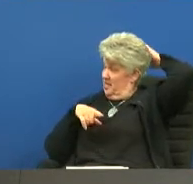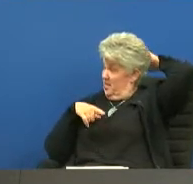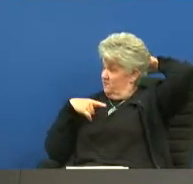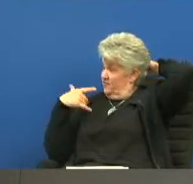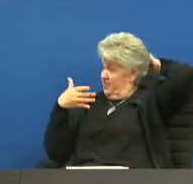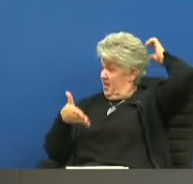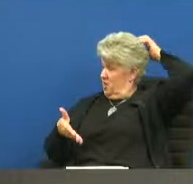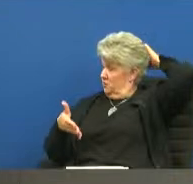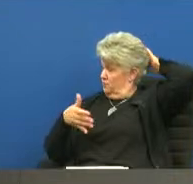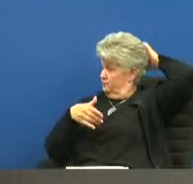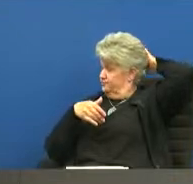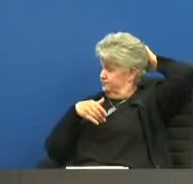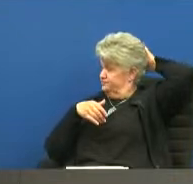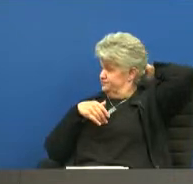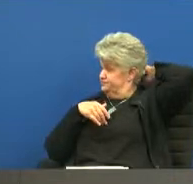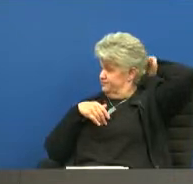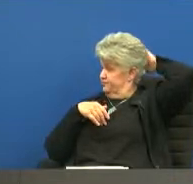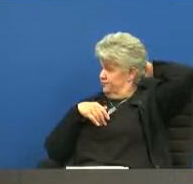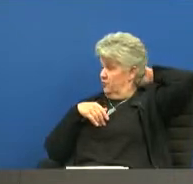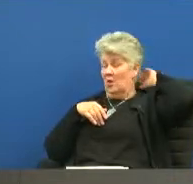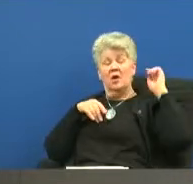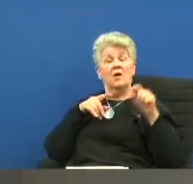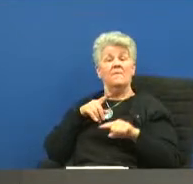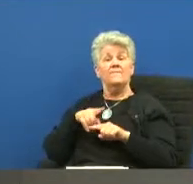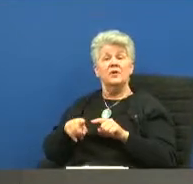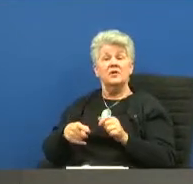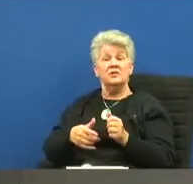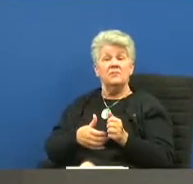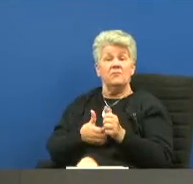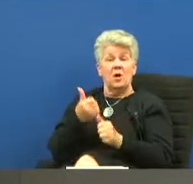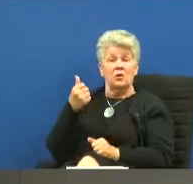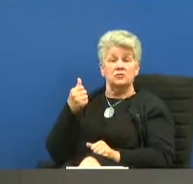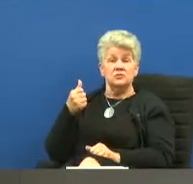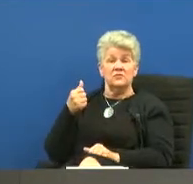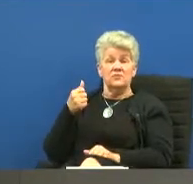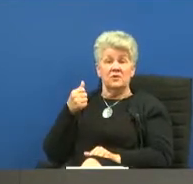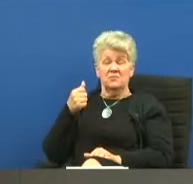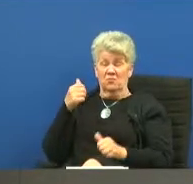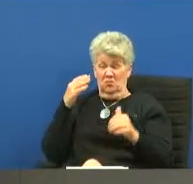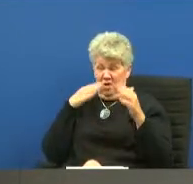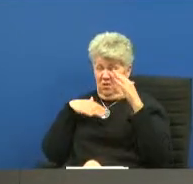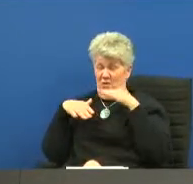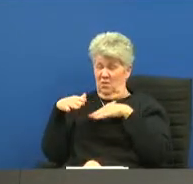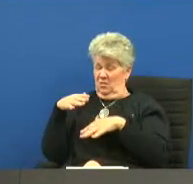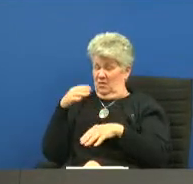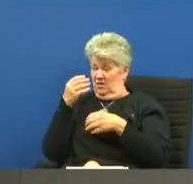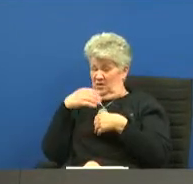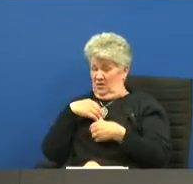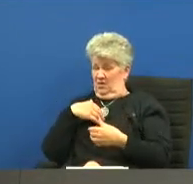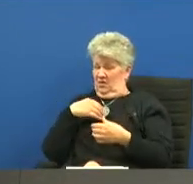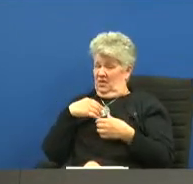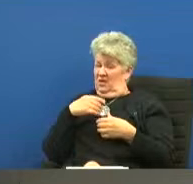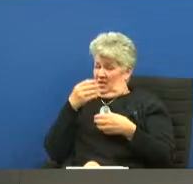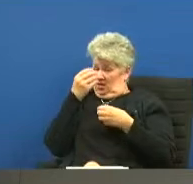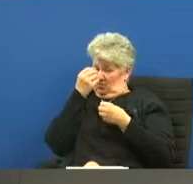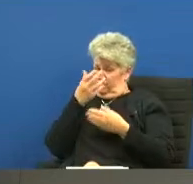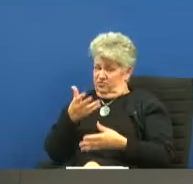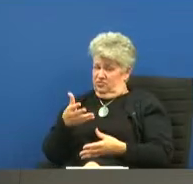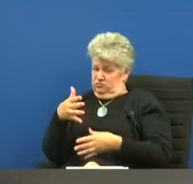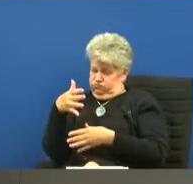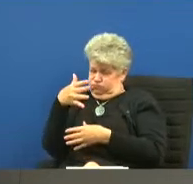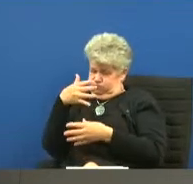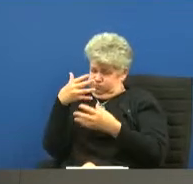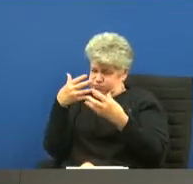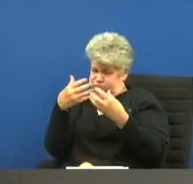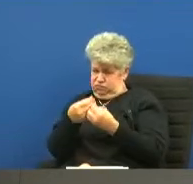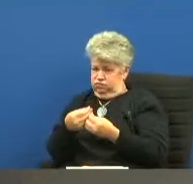area. But most of our problem is across the street at that Exxon, where we have the homeless people. We have some